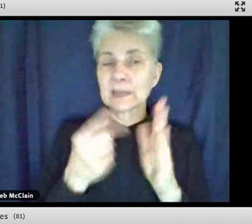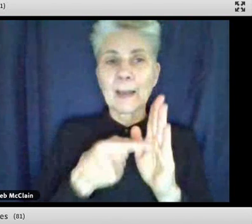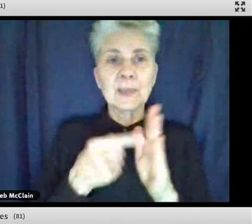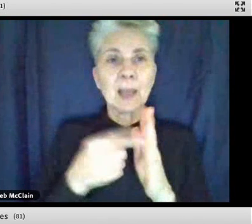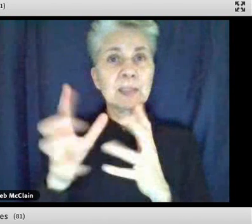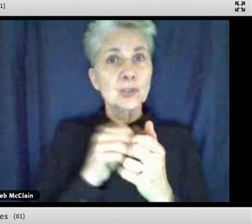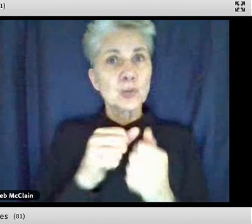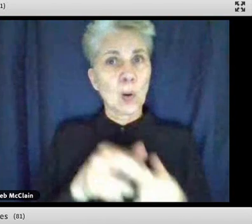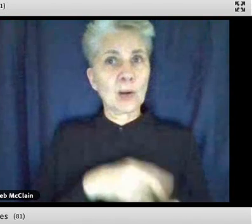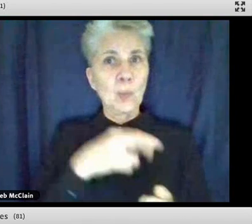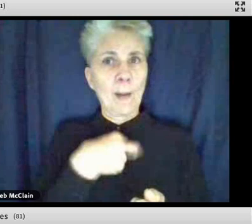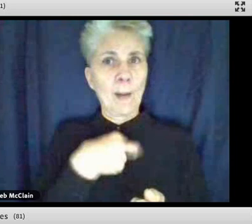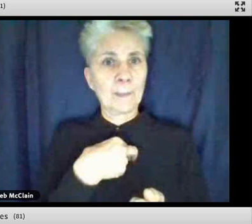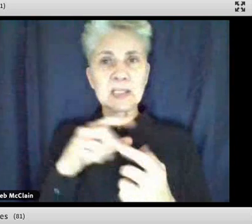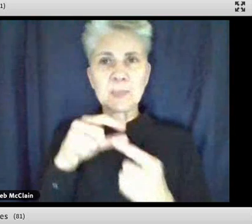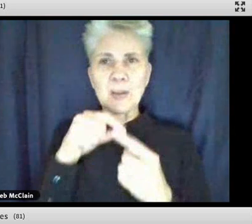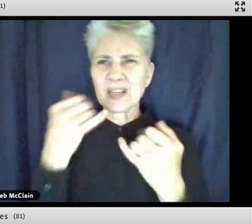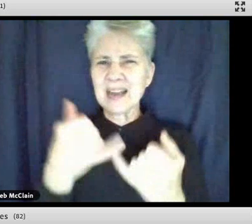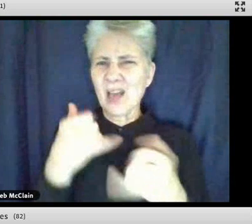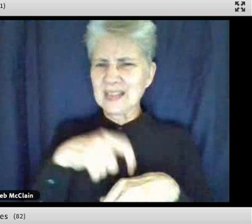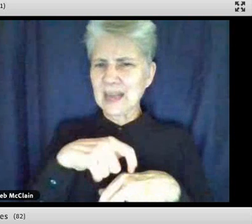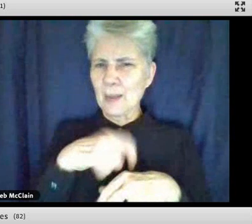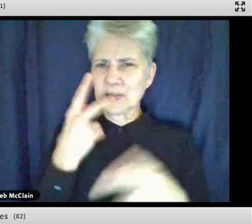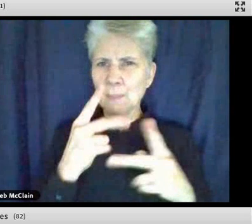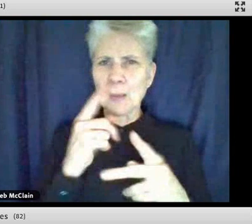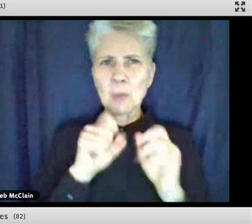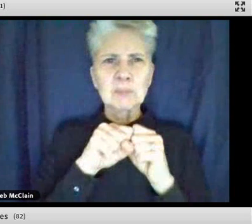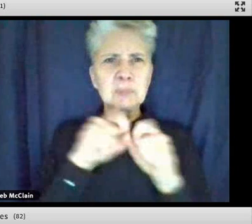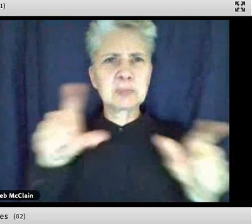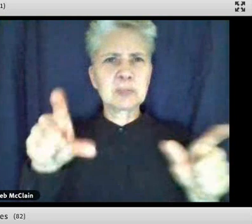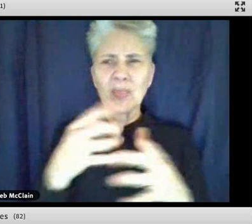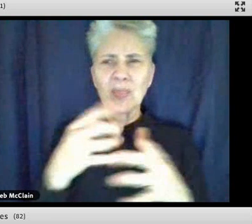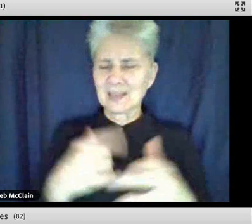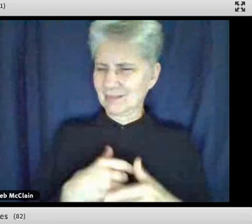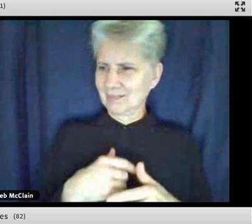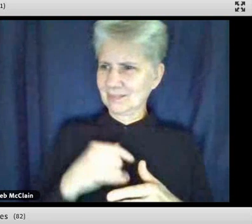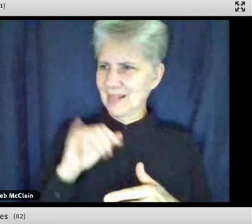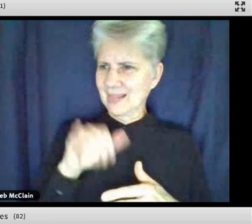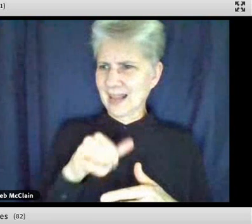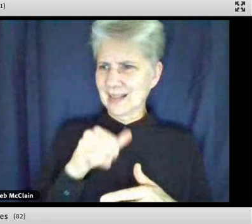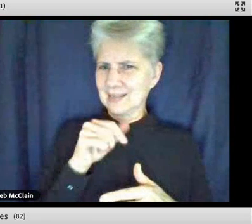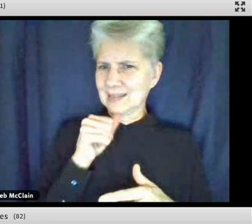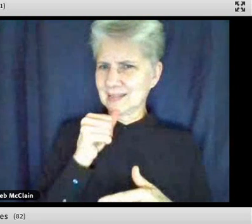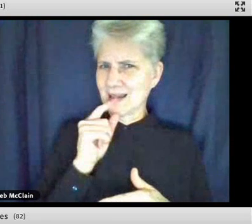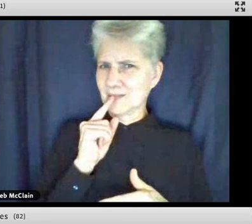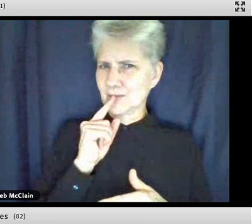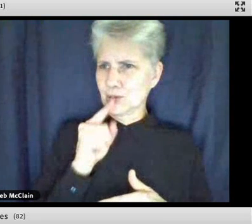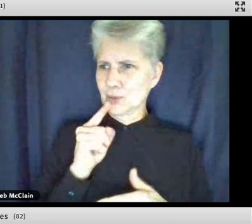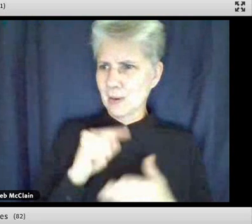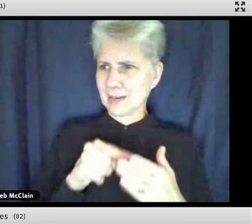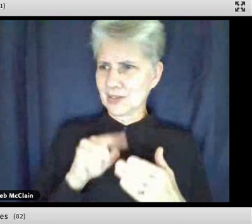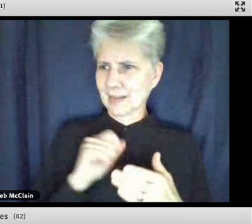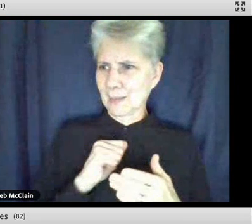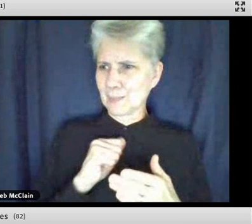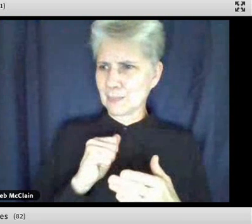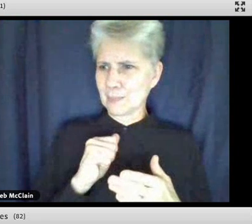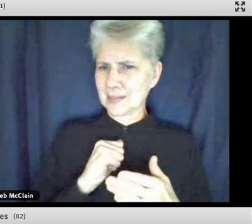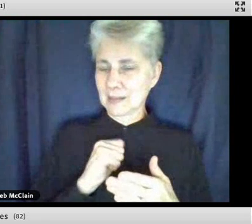during this time. I've seen things people put out there. It's like, really, that's not true because I've checked on it. It can hurt